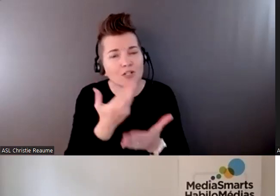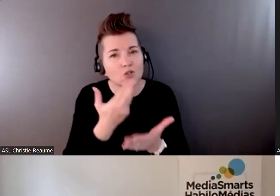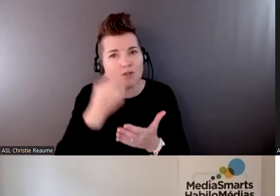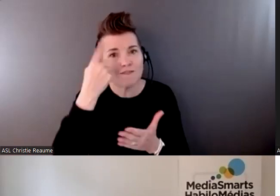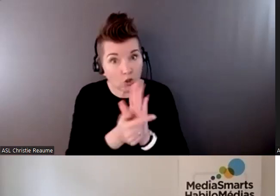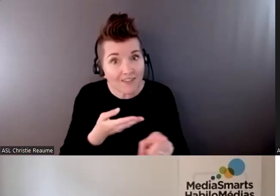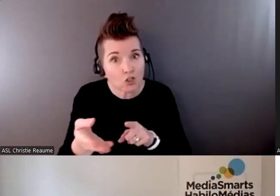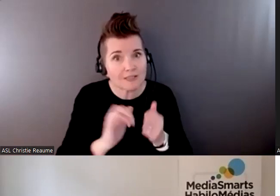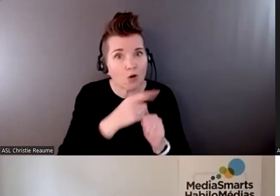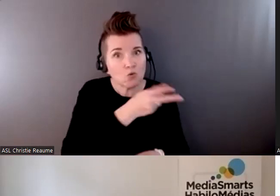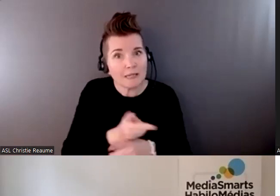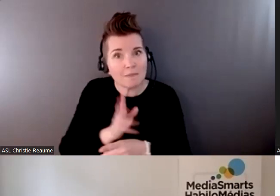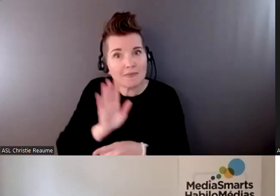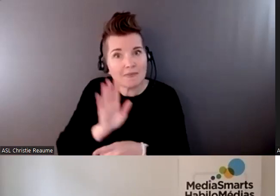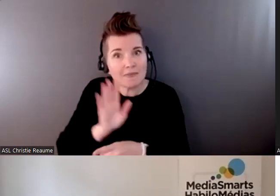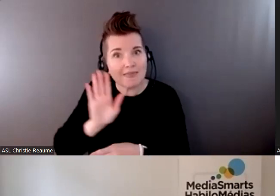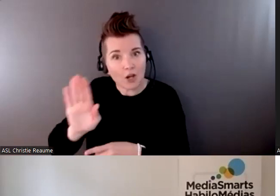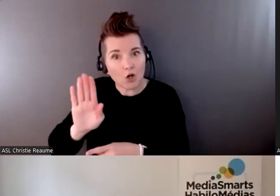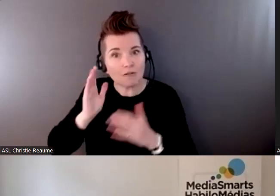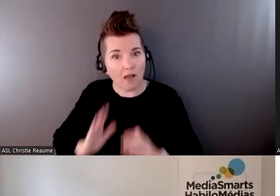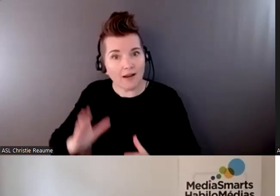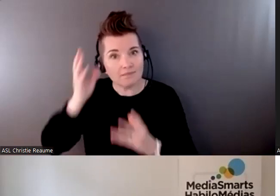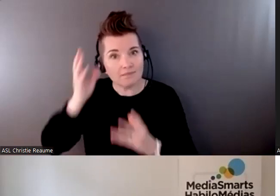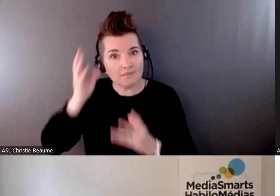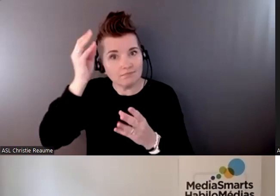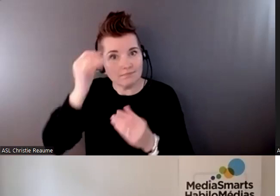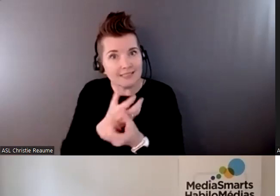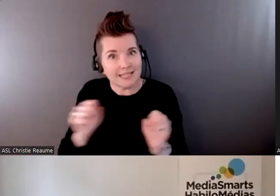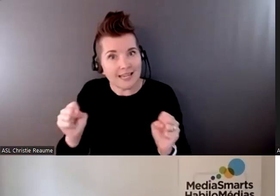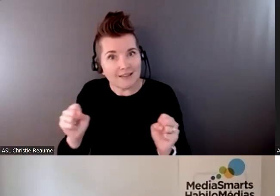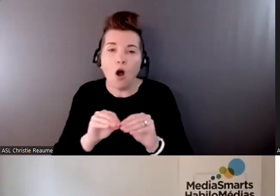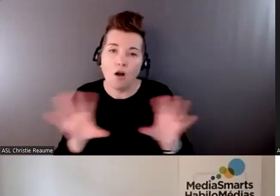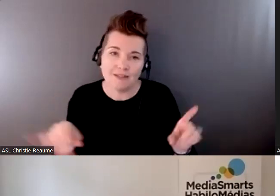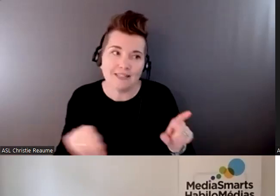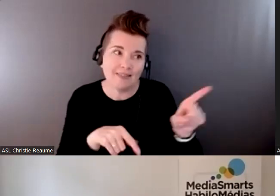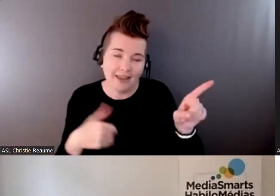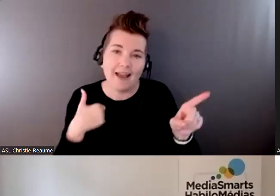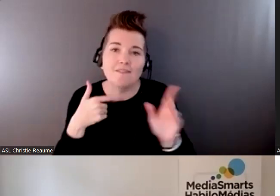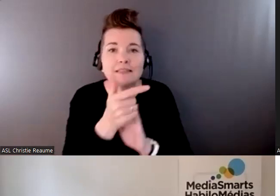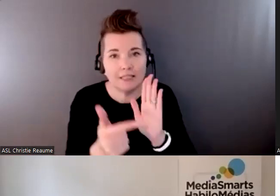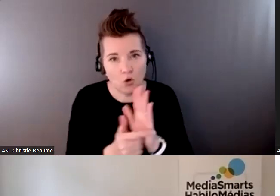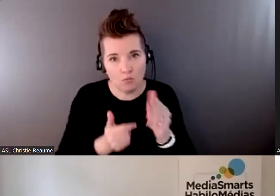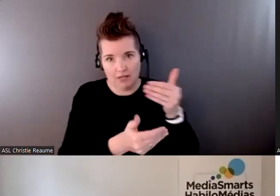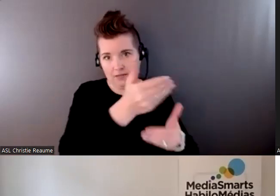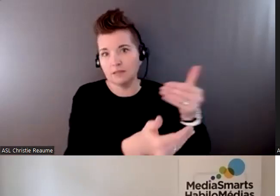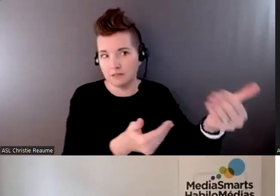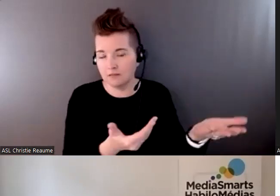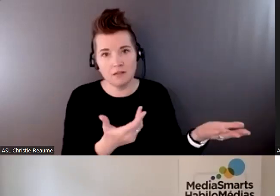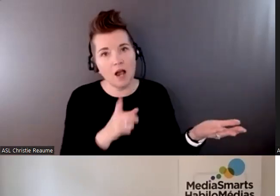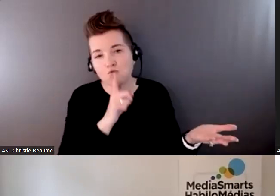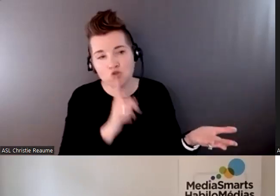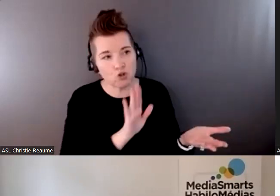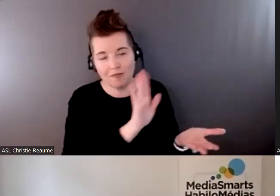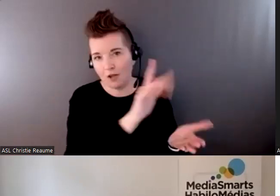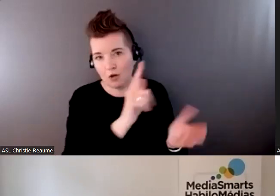on how to best keep their clients safe they're obviously uh there's a legal practice angle to this that you know is being addressed by the